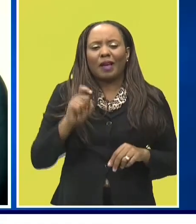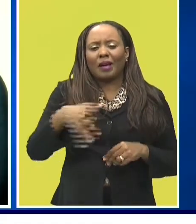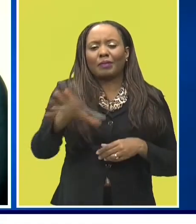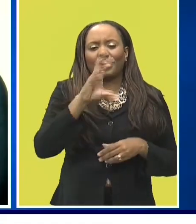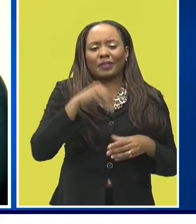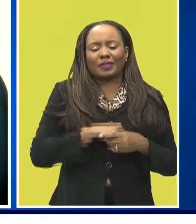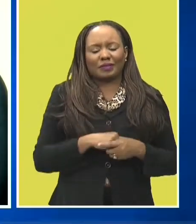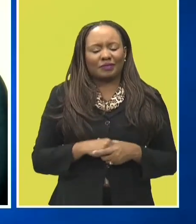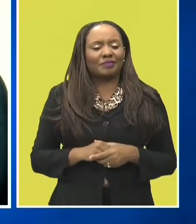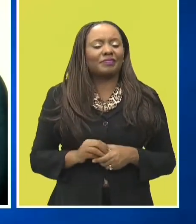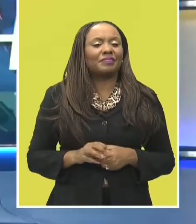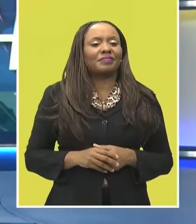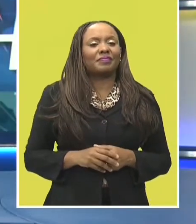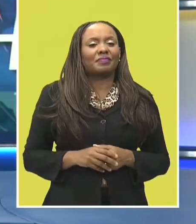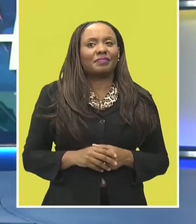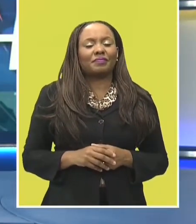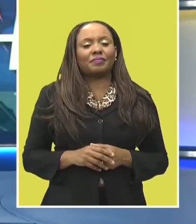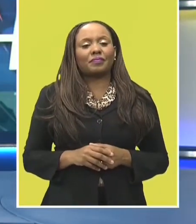should function.